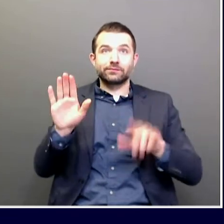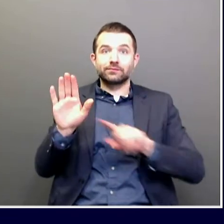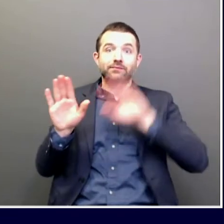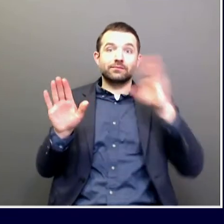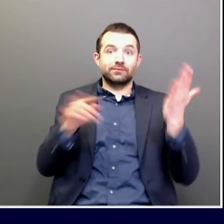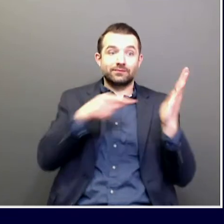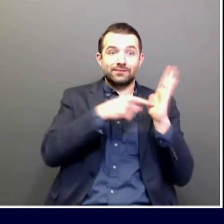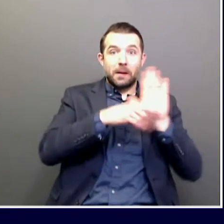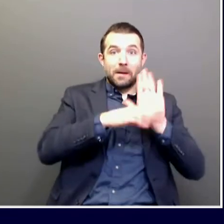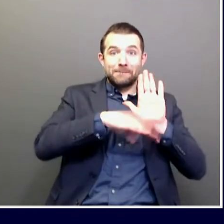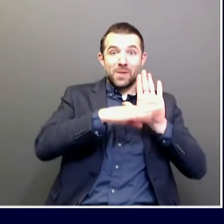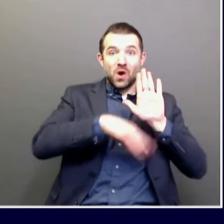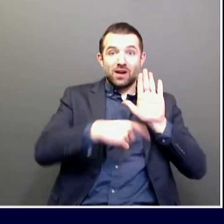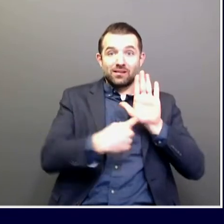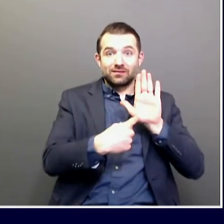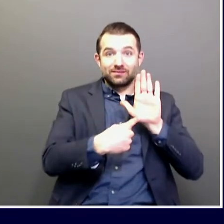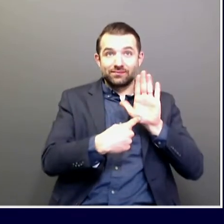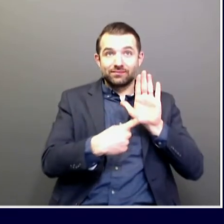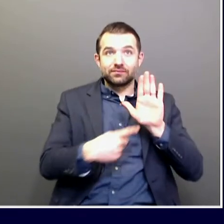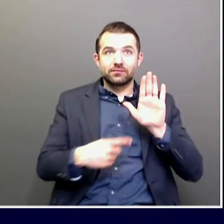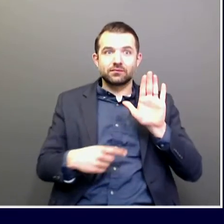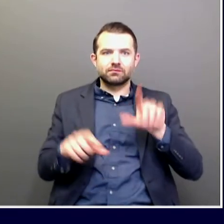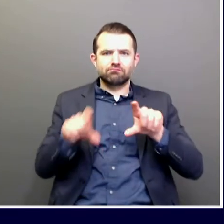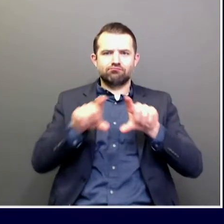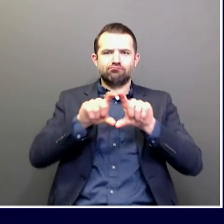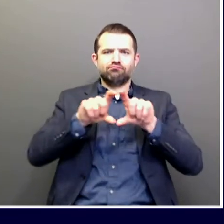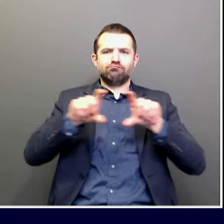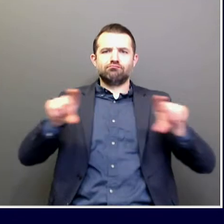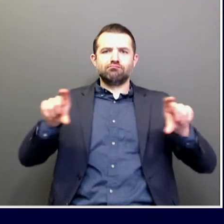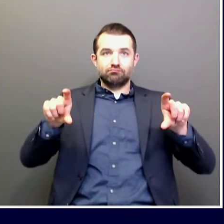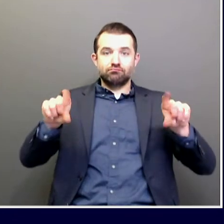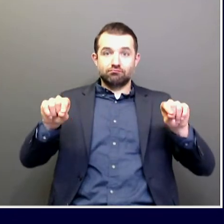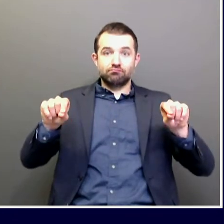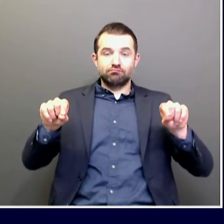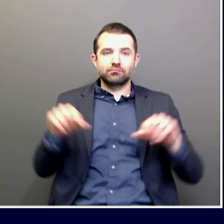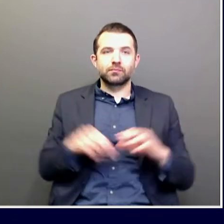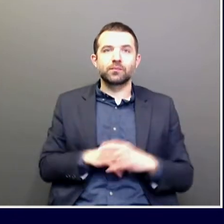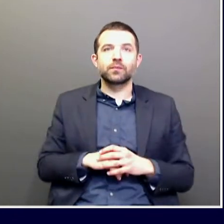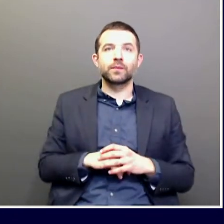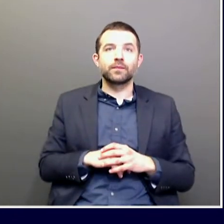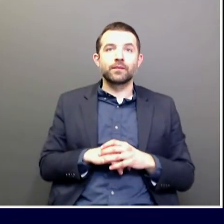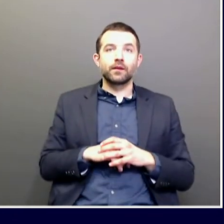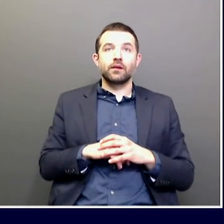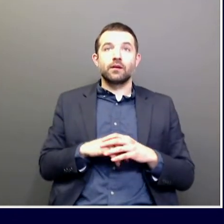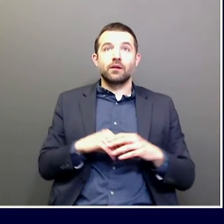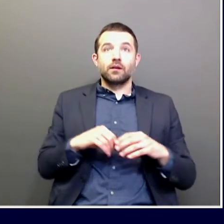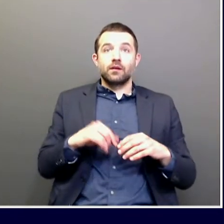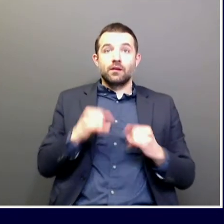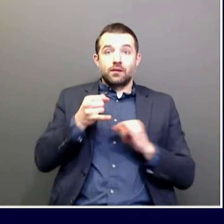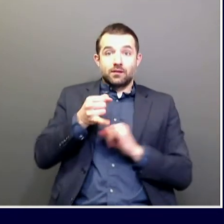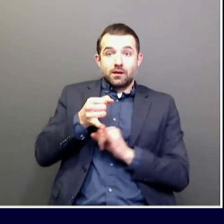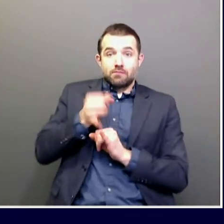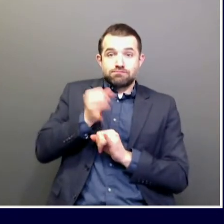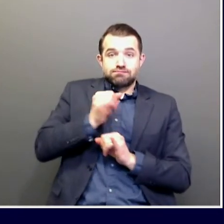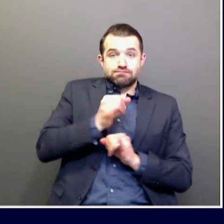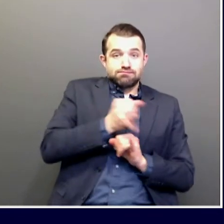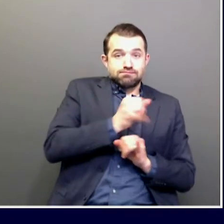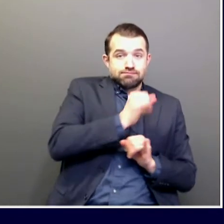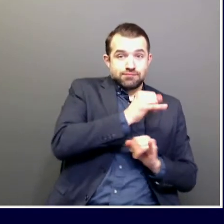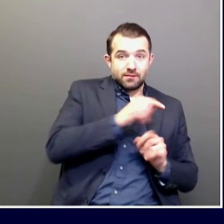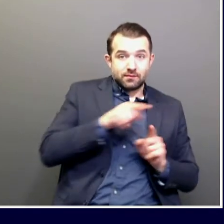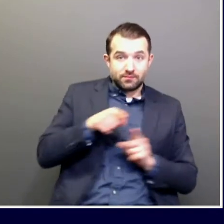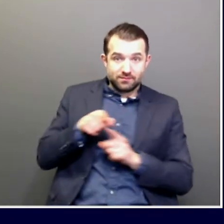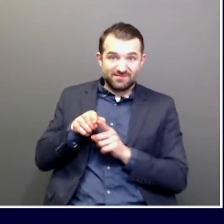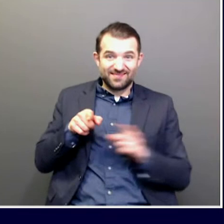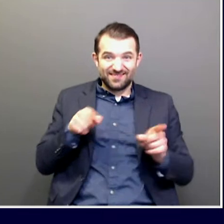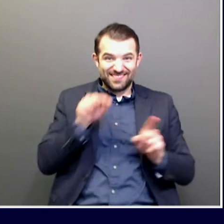much COVID there is there. In the wastewater. That just gives you a sense of where your municipality is relative to the rest